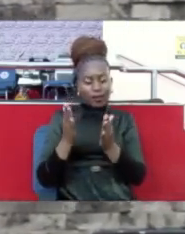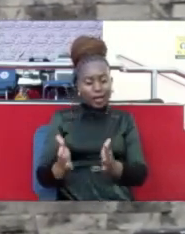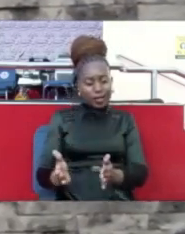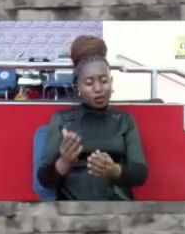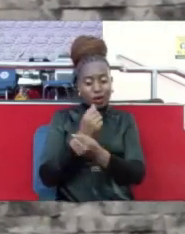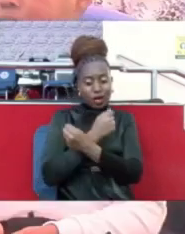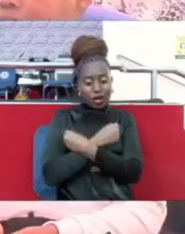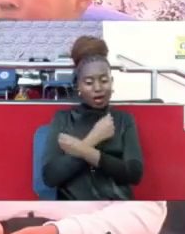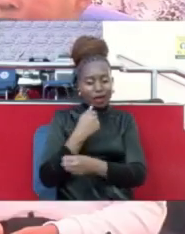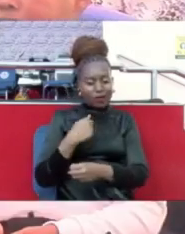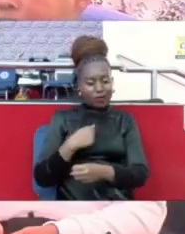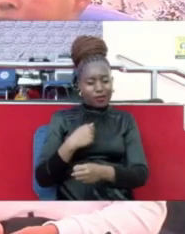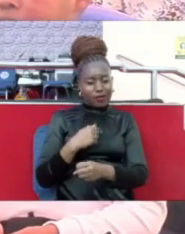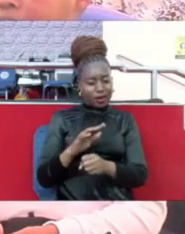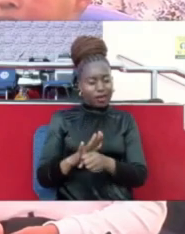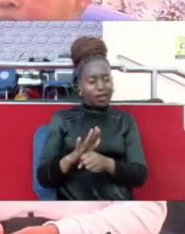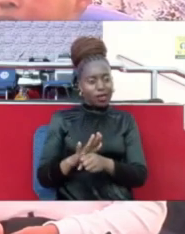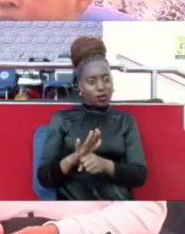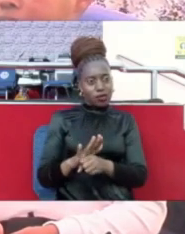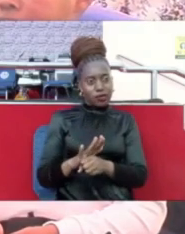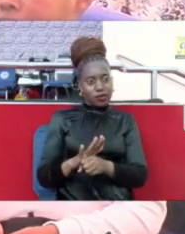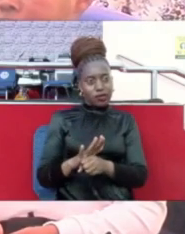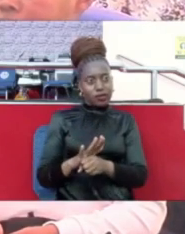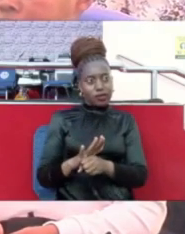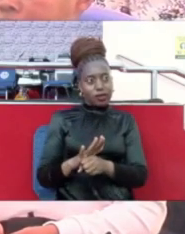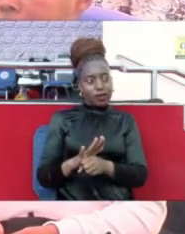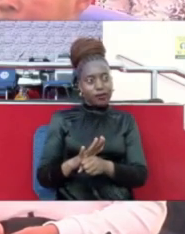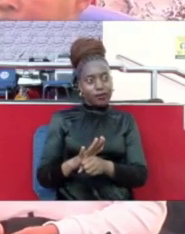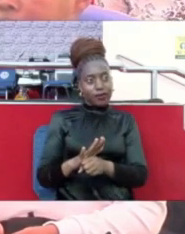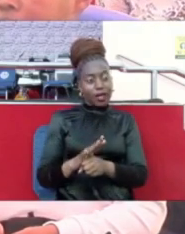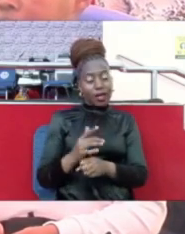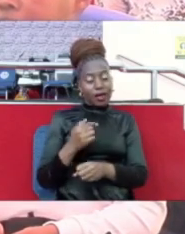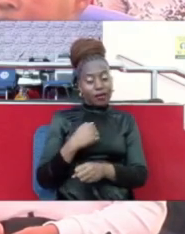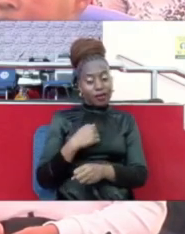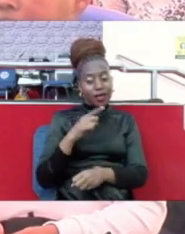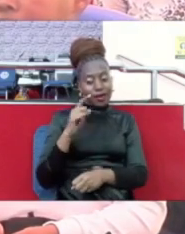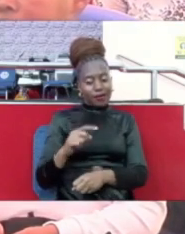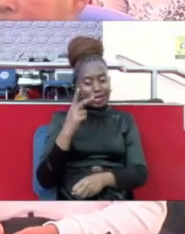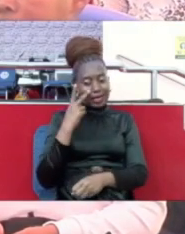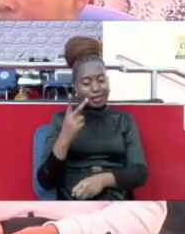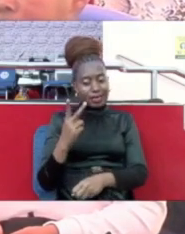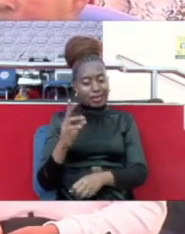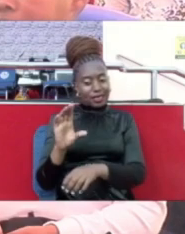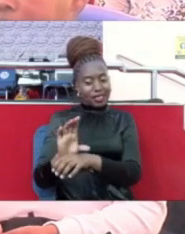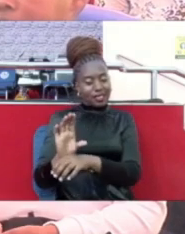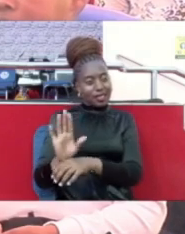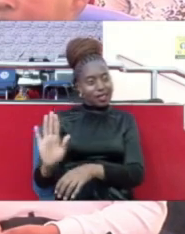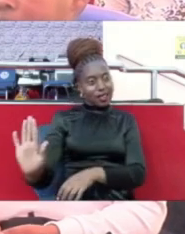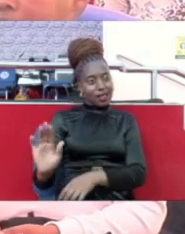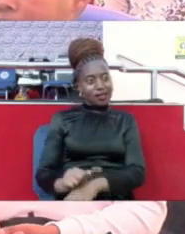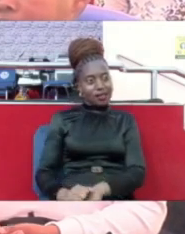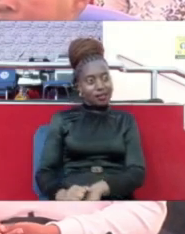kama huyu mtu ananipenda kiasi hiki, I need to see this church. Lazima nione kanisa hili. You know, I went to